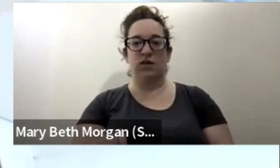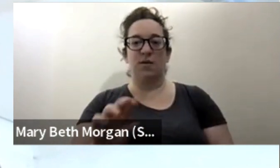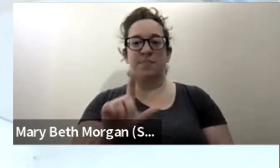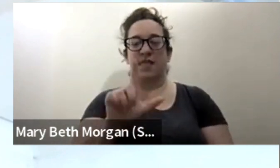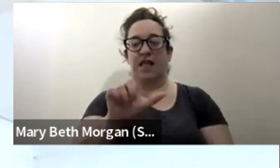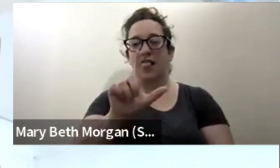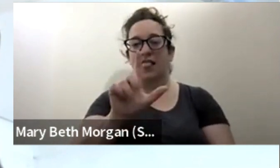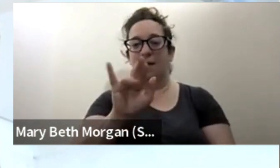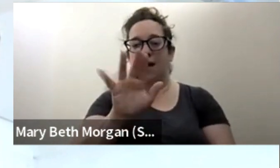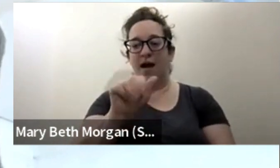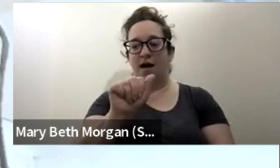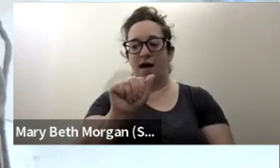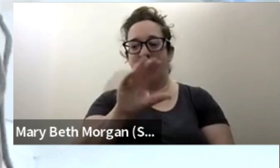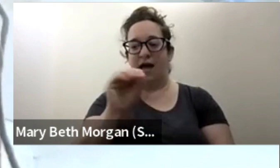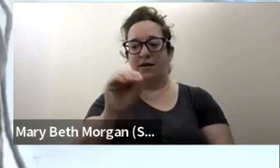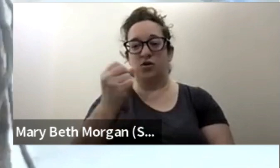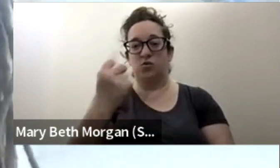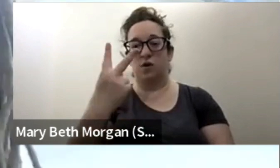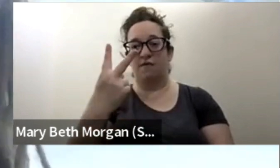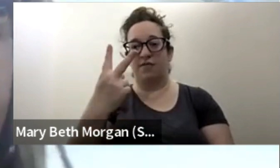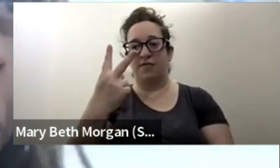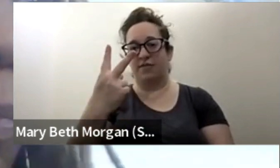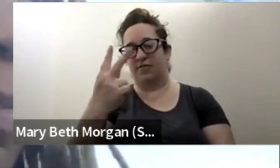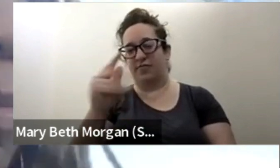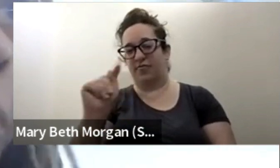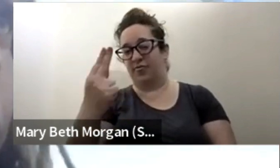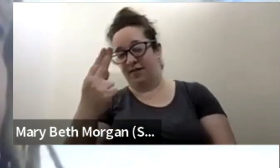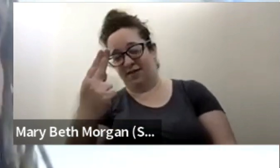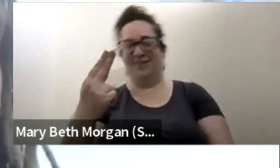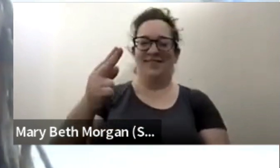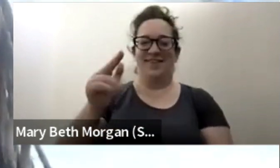We're talking about Olivia in 12th Night here.